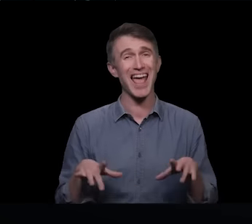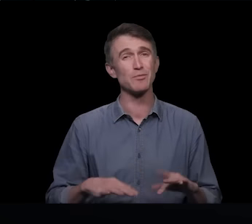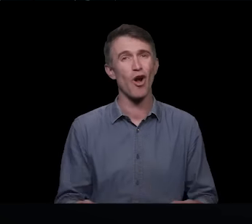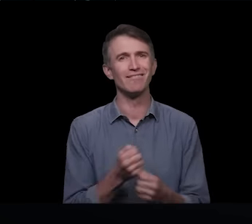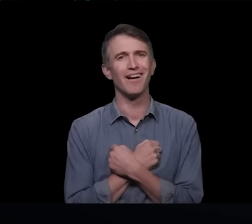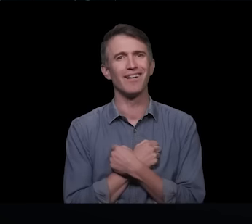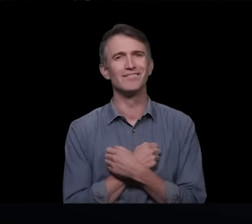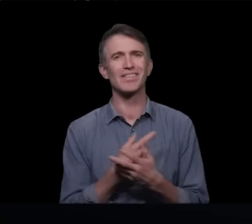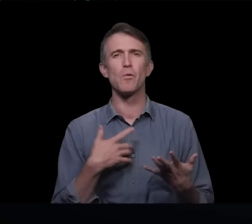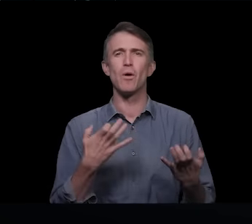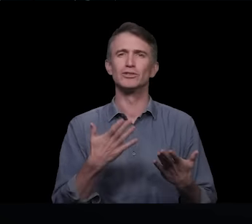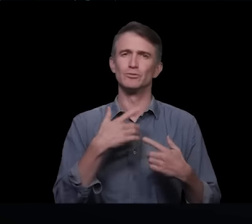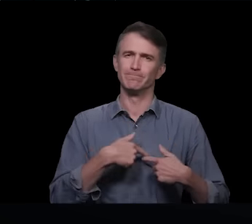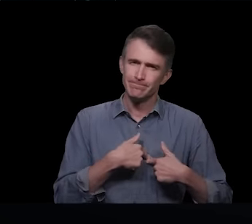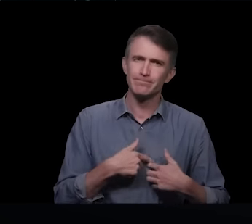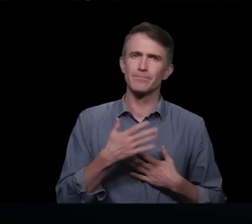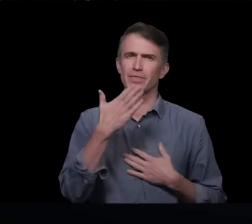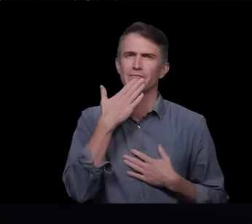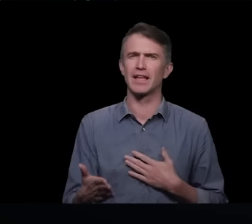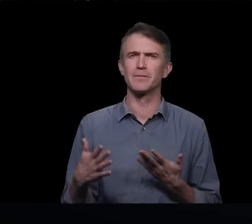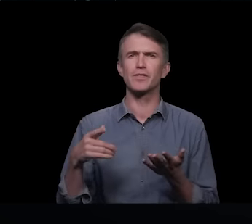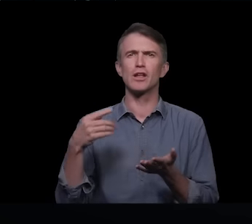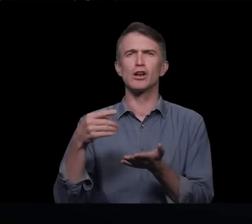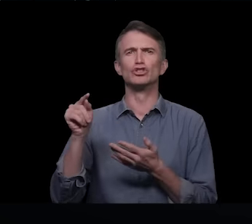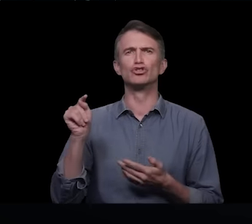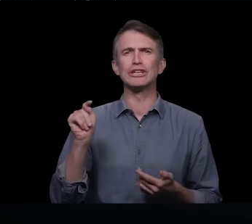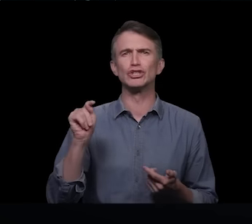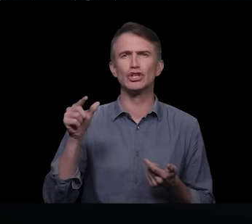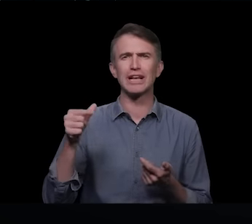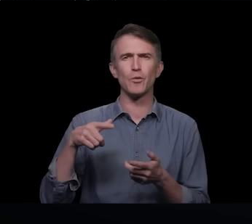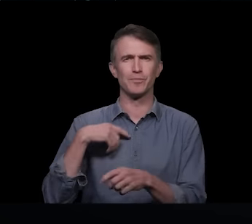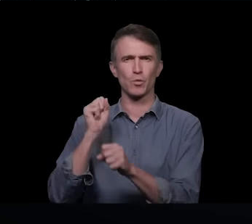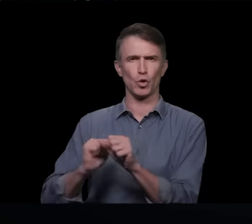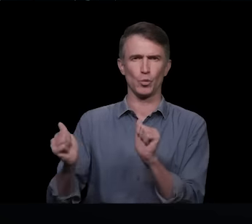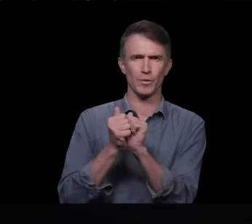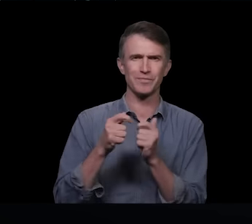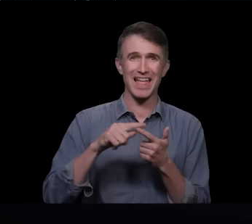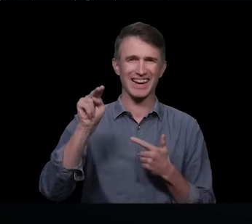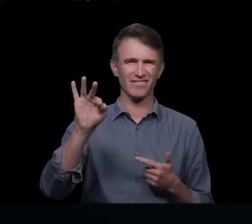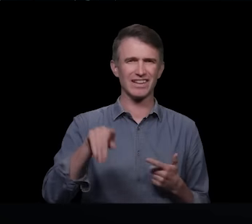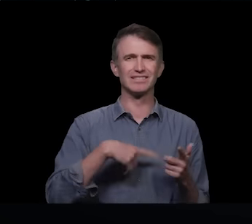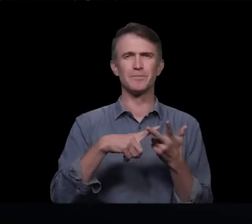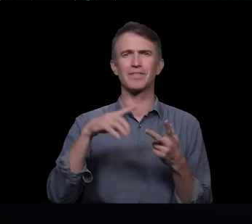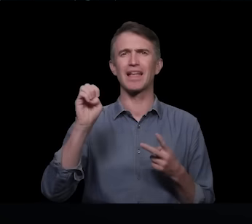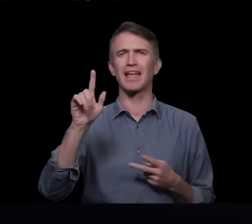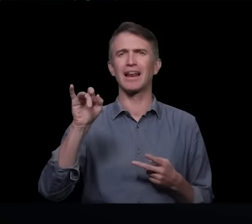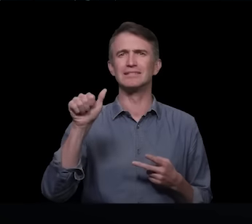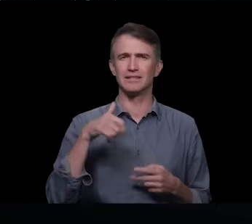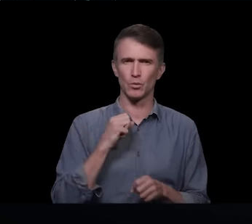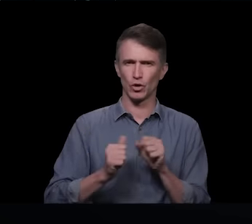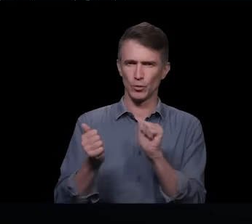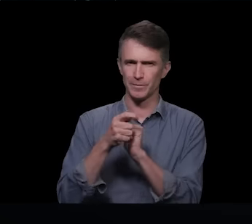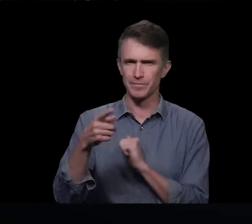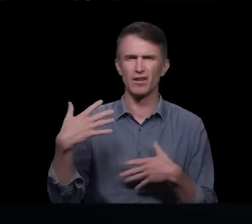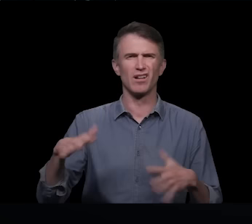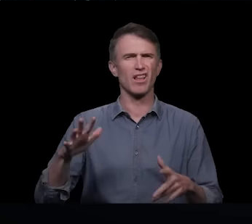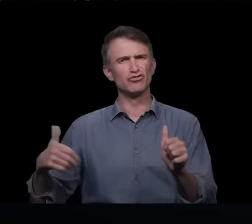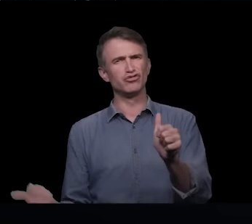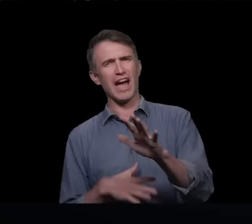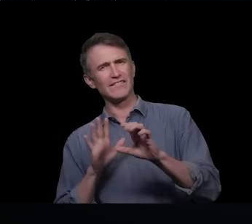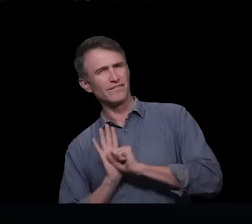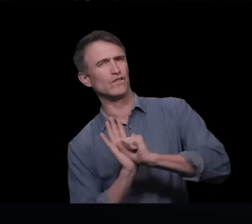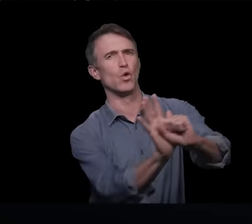of love, and I'd like to personally thank Treasure Gatewood, whom I worked closely at Netflix, and Elisa Bonero, a driving force